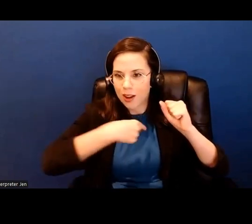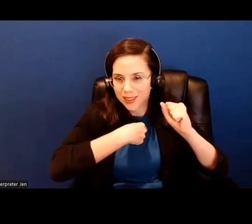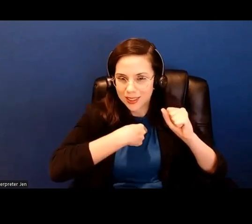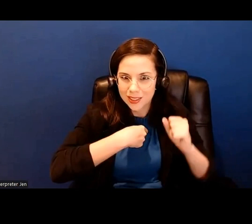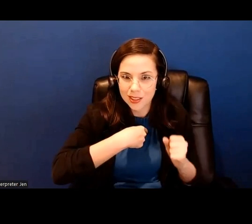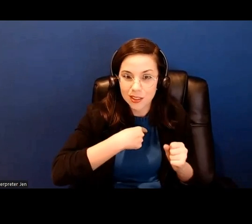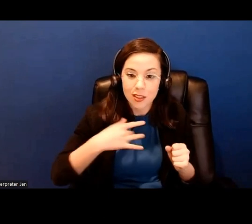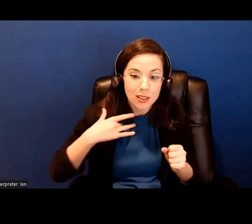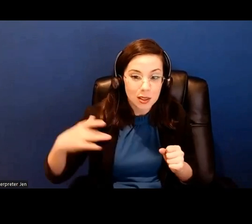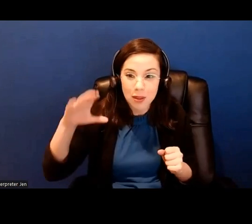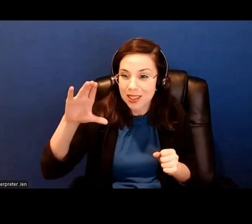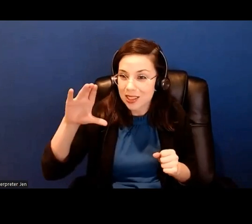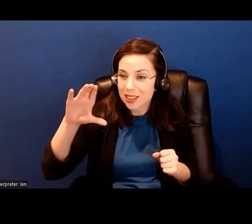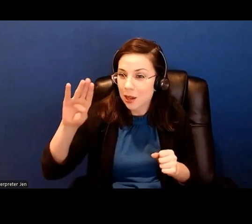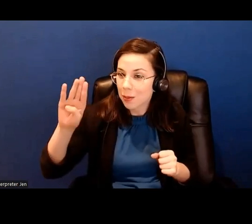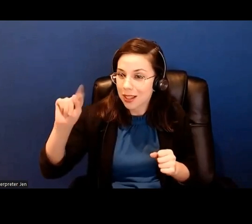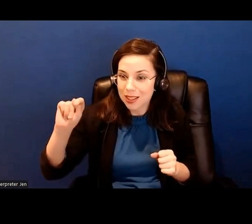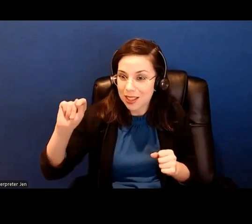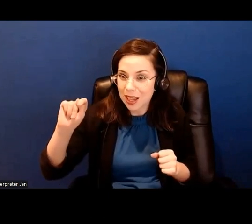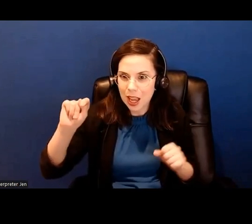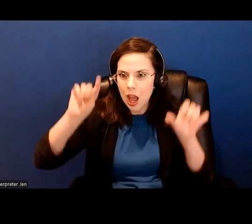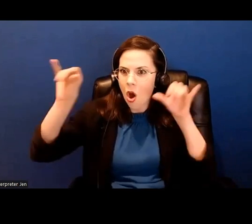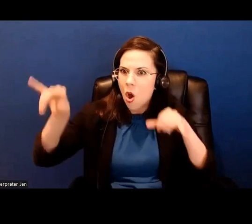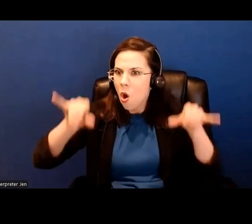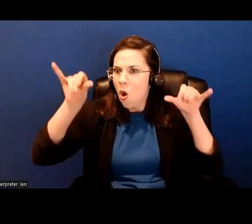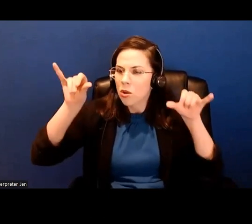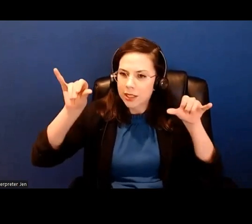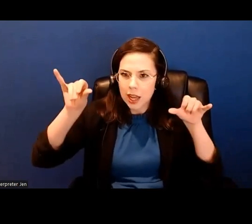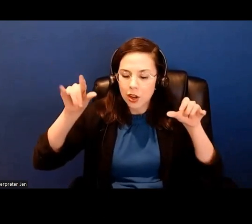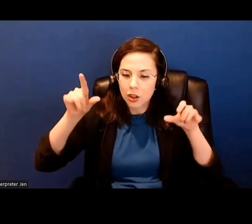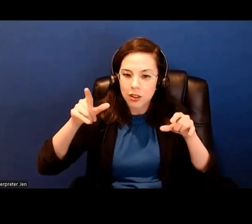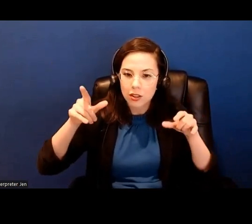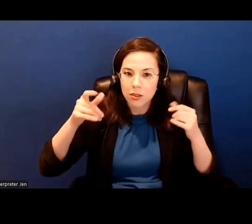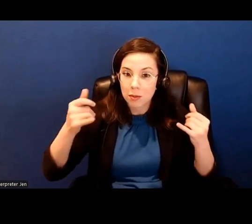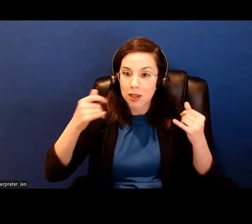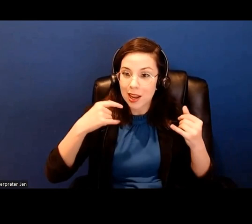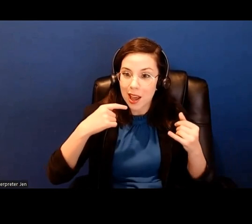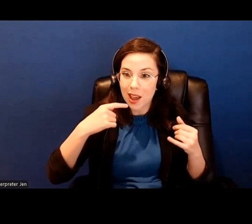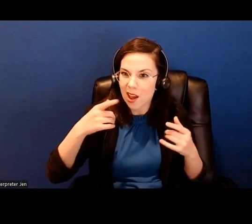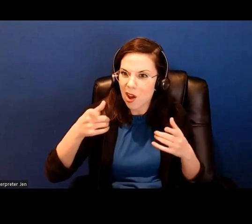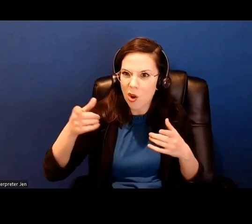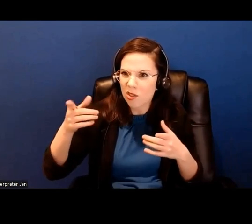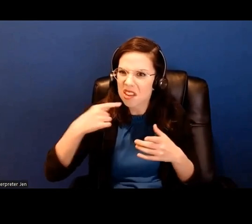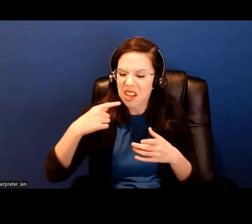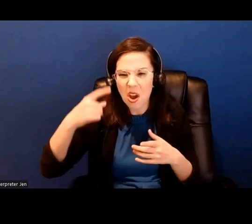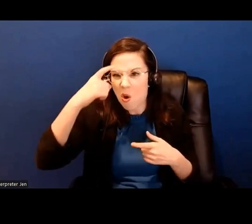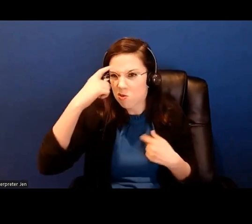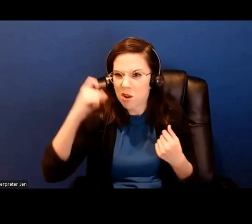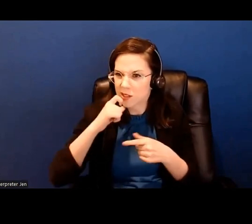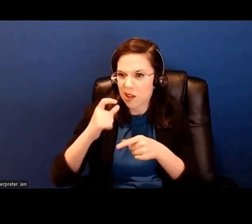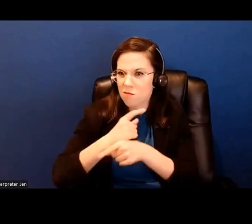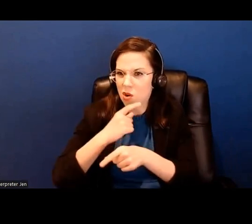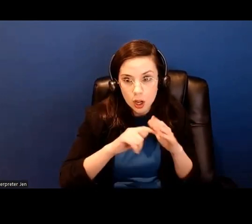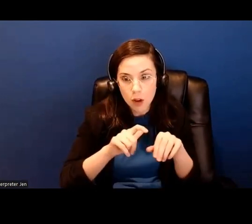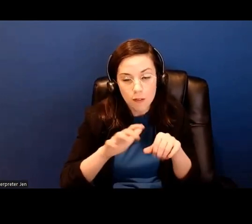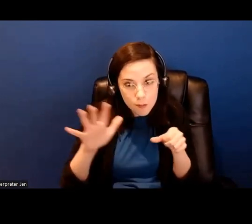been CBT programming has been the gold standard, and they have said that trauma is not an appropriate response for domestic violence.